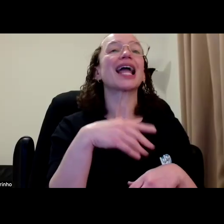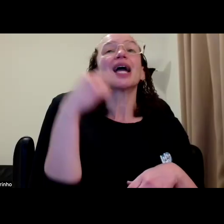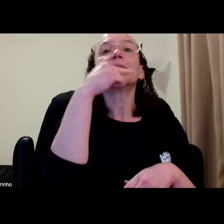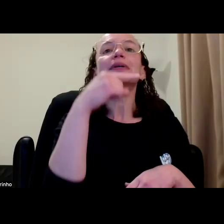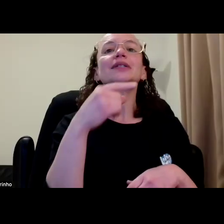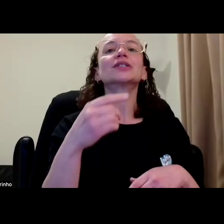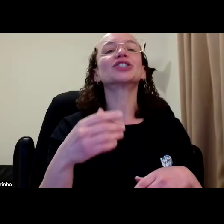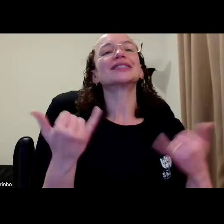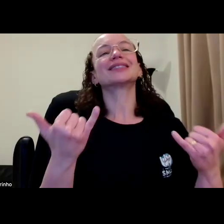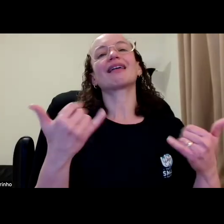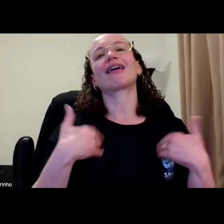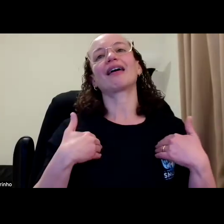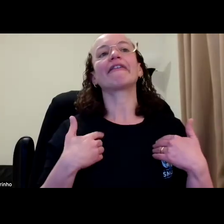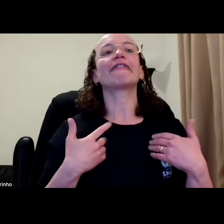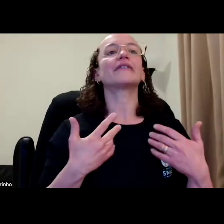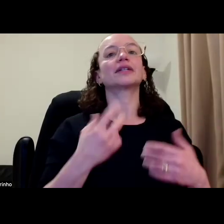Brushing.